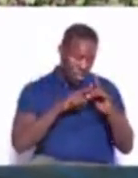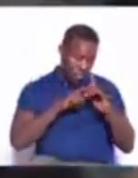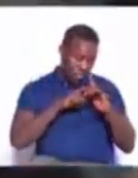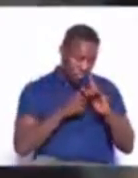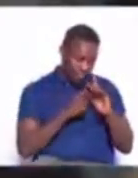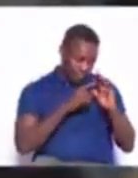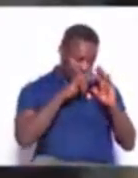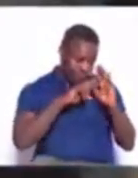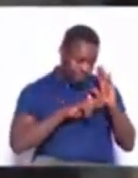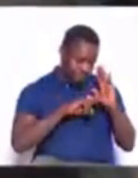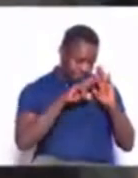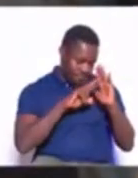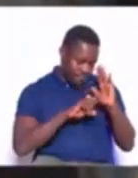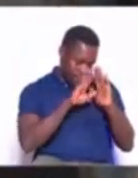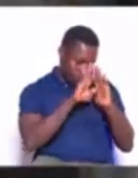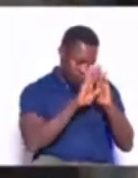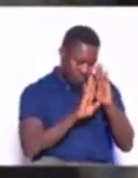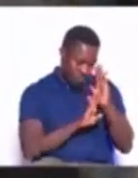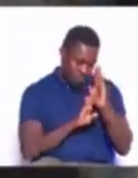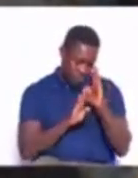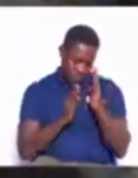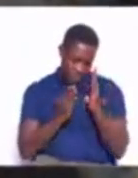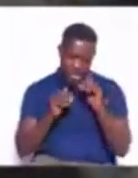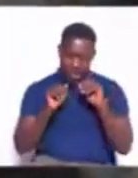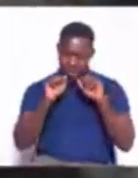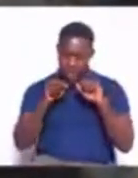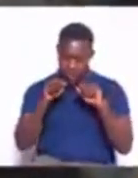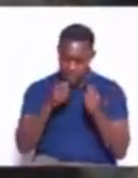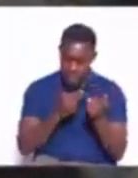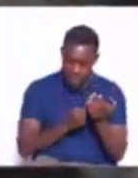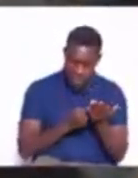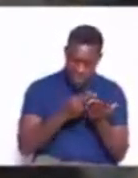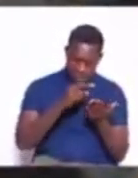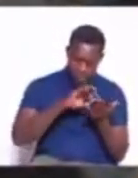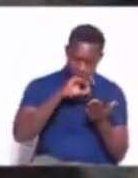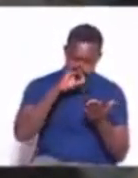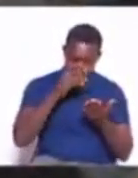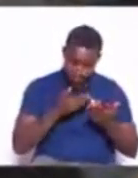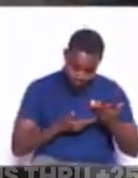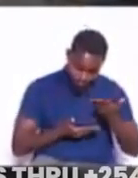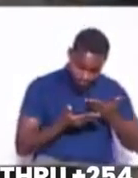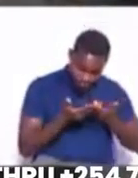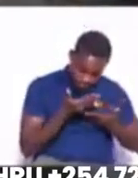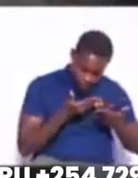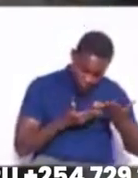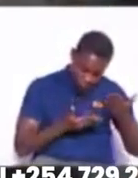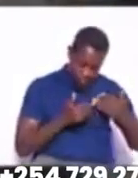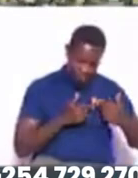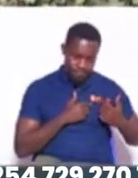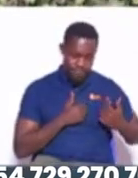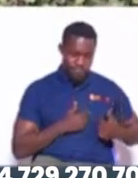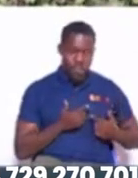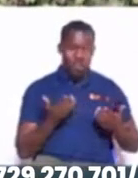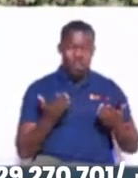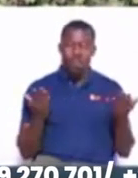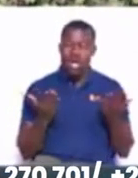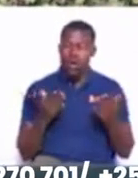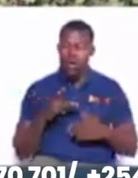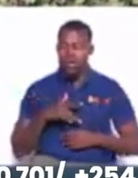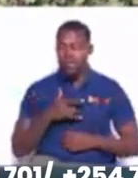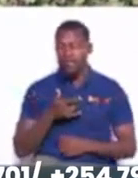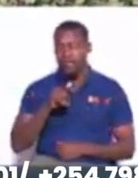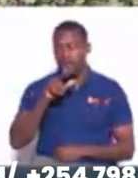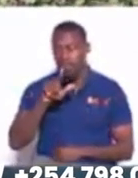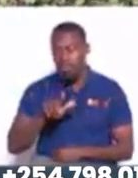tonight, may your Spirit speak to our hearts. Where we are discouraged, encourage us. Where we